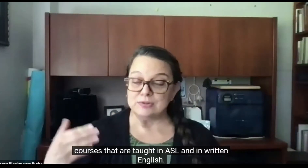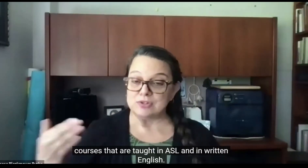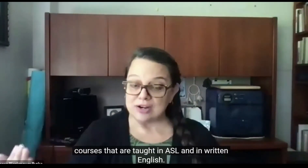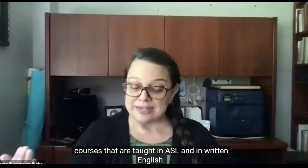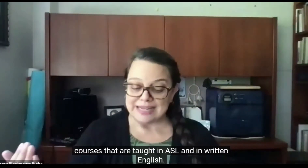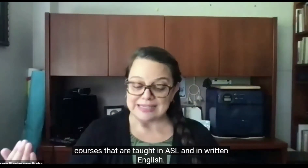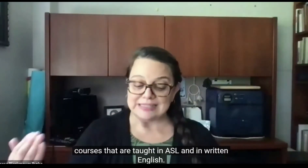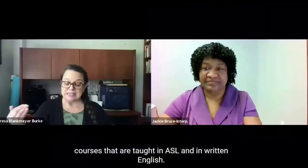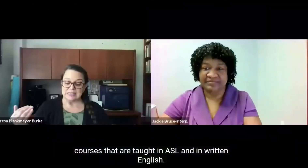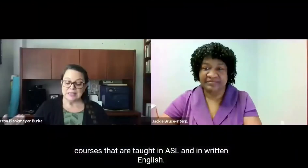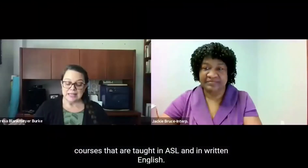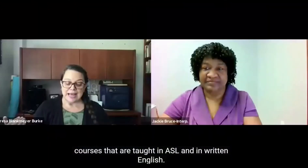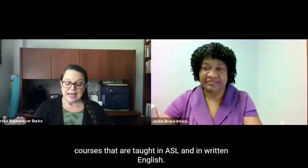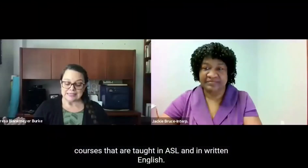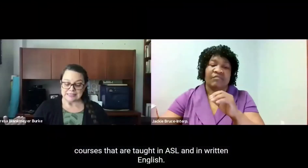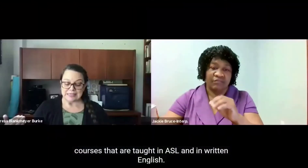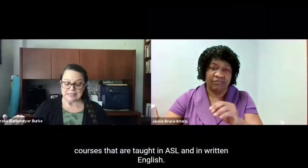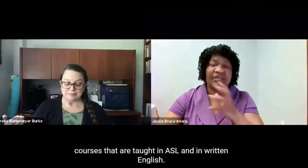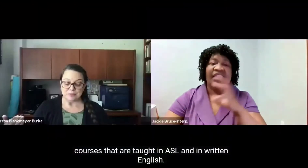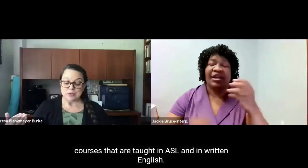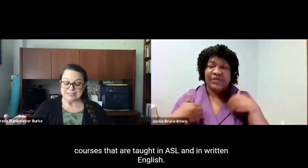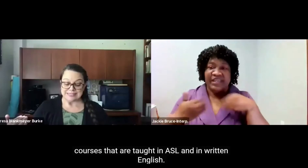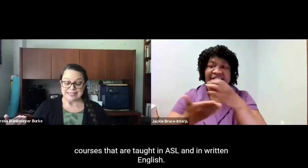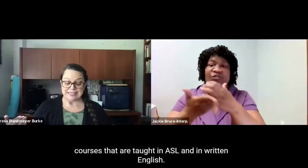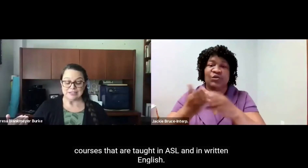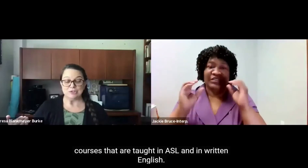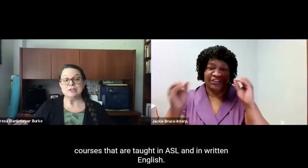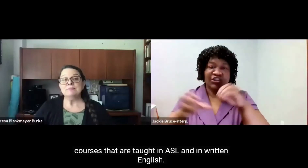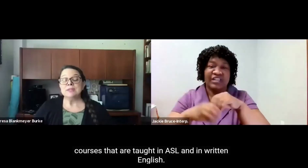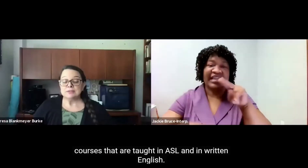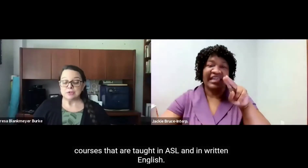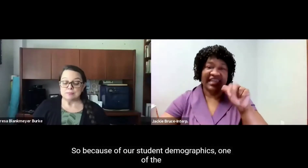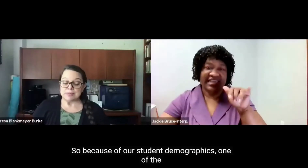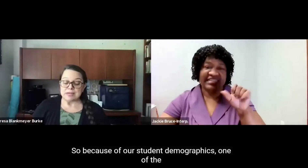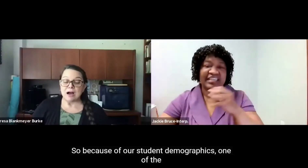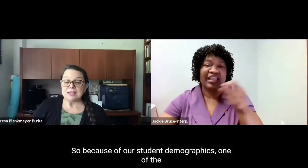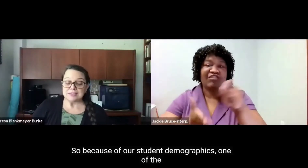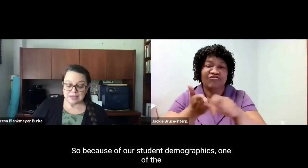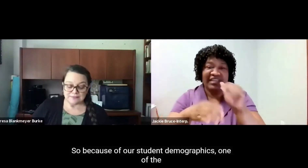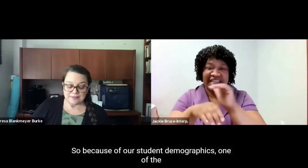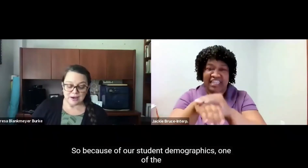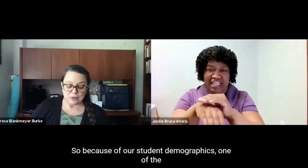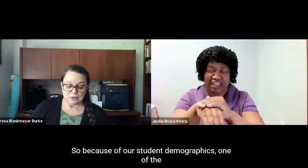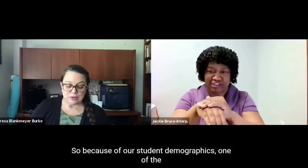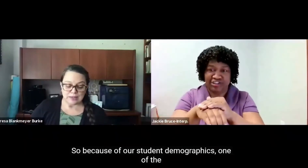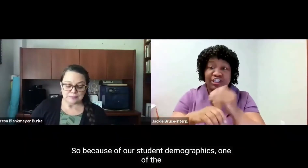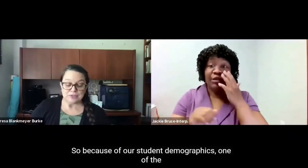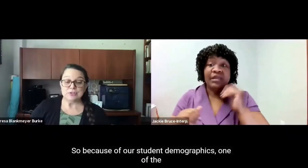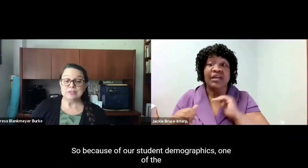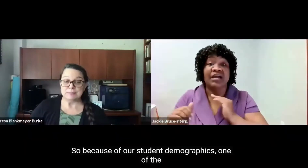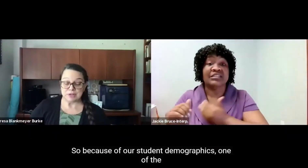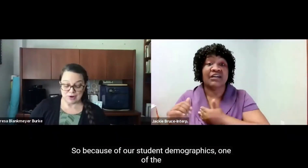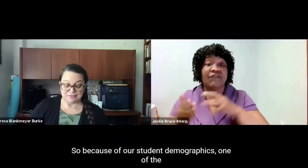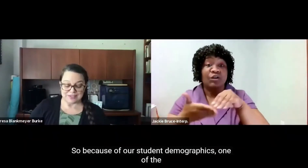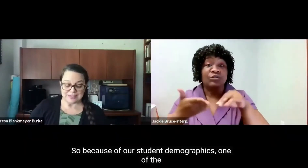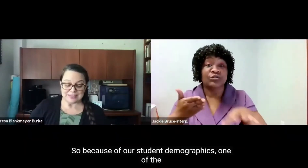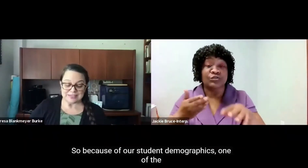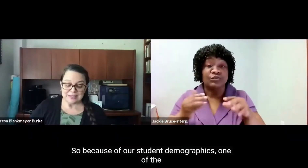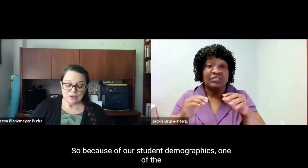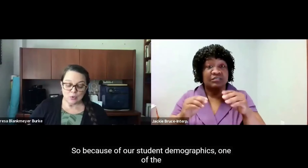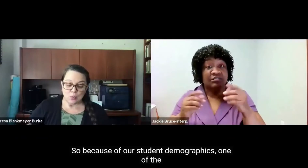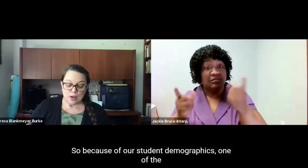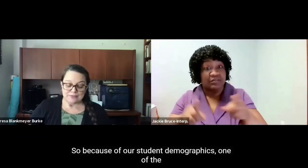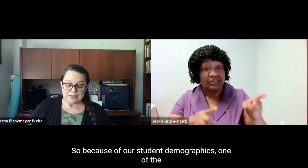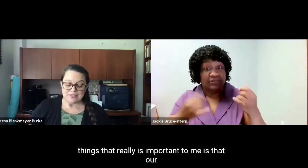courses that are taught in ASL and in written English. So because of our student